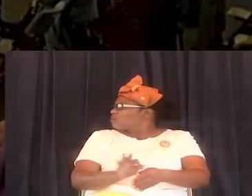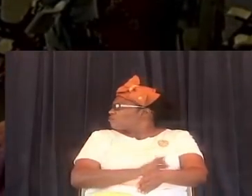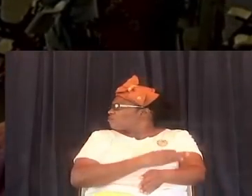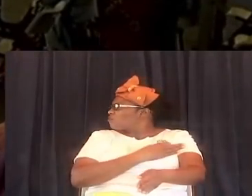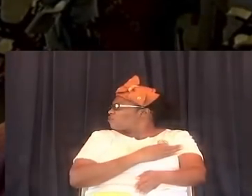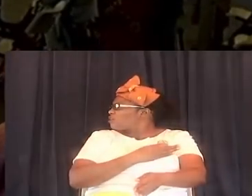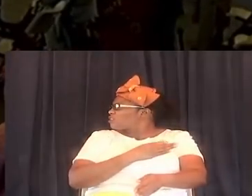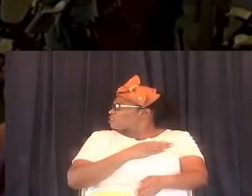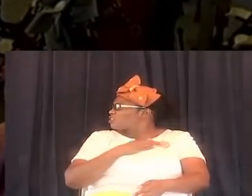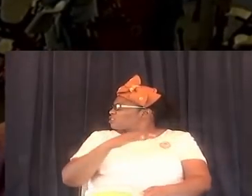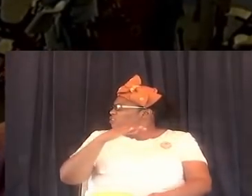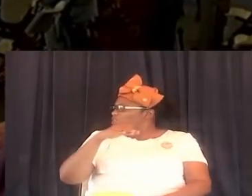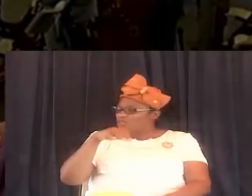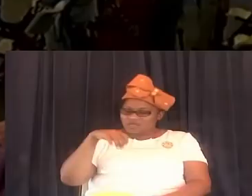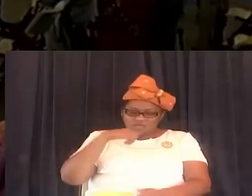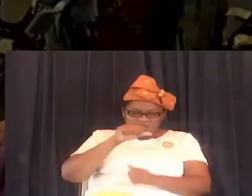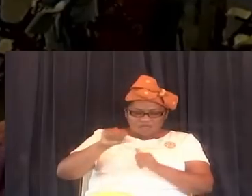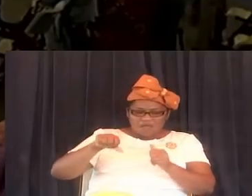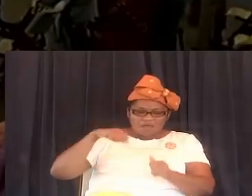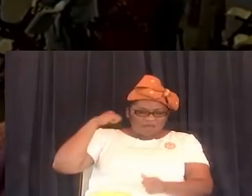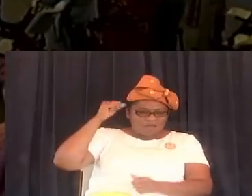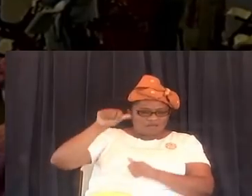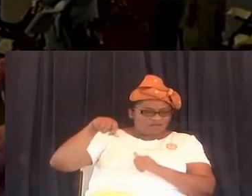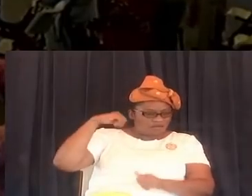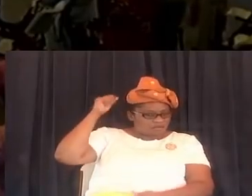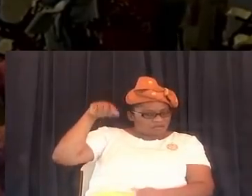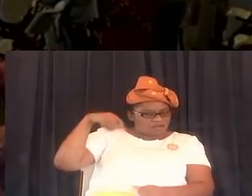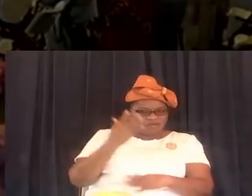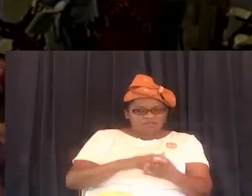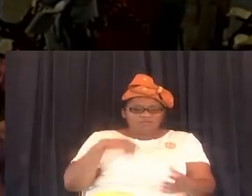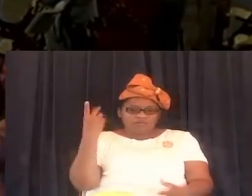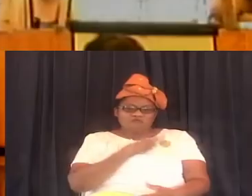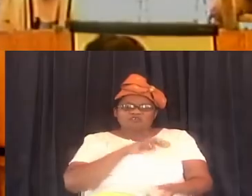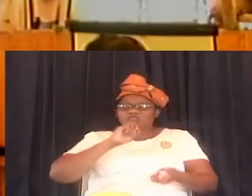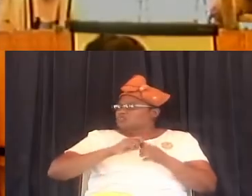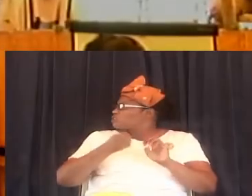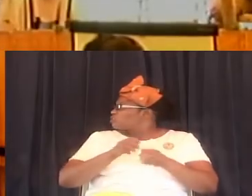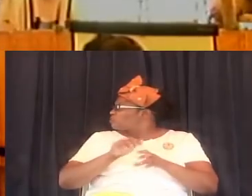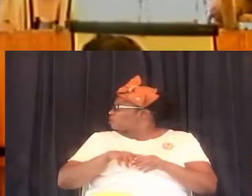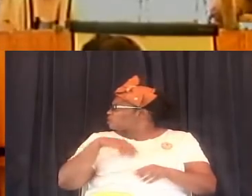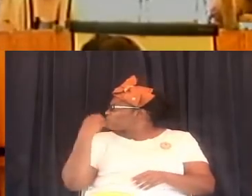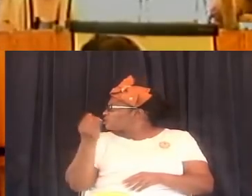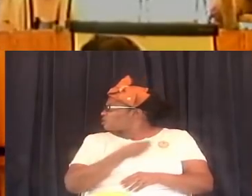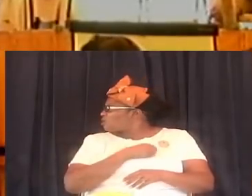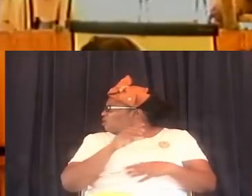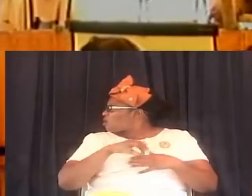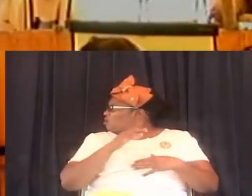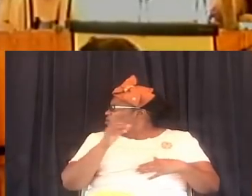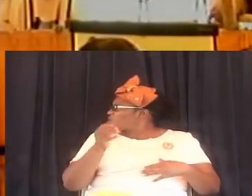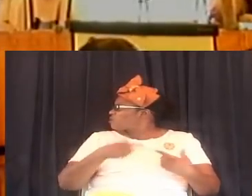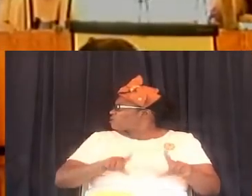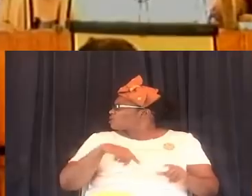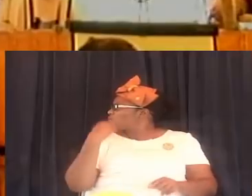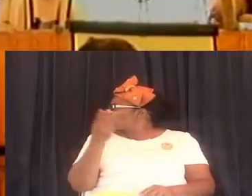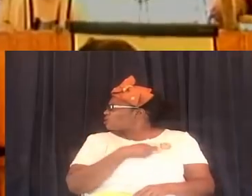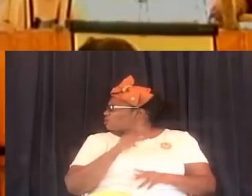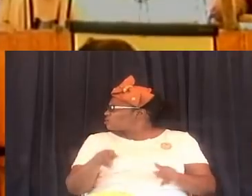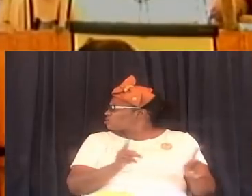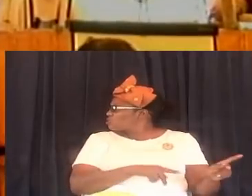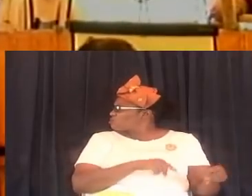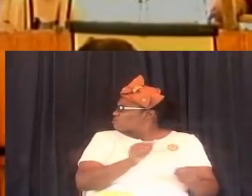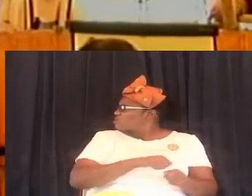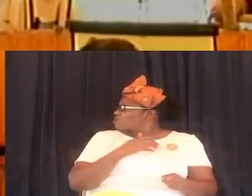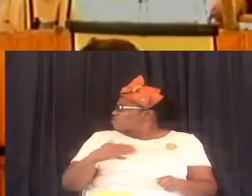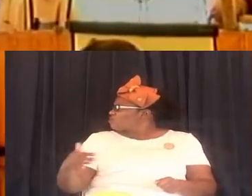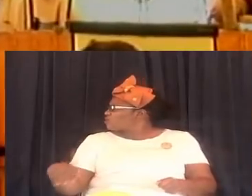broken. You know, some of us are troubled in our spirit. But let us put everything to God. His children,